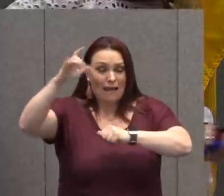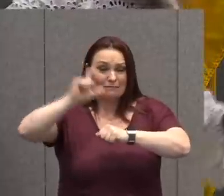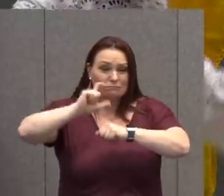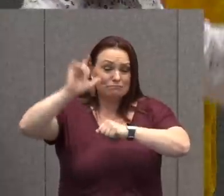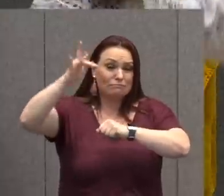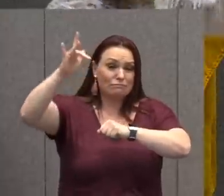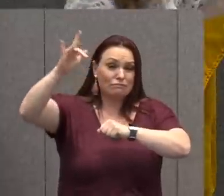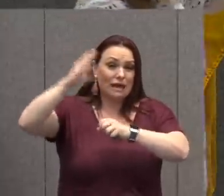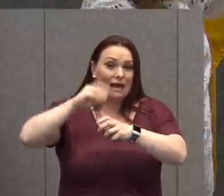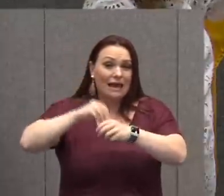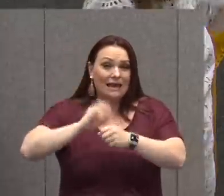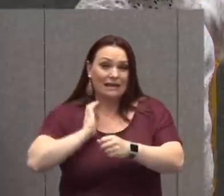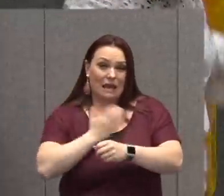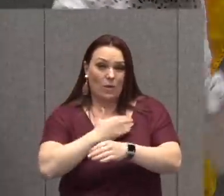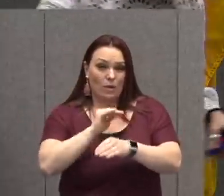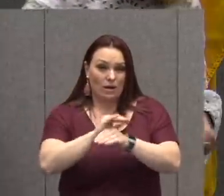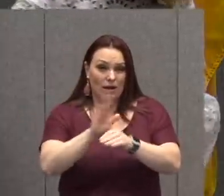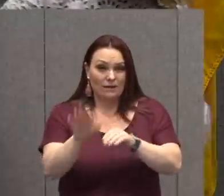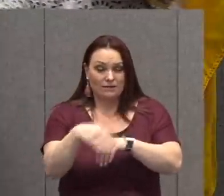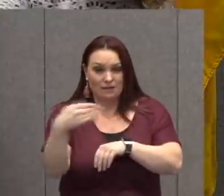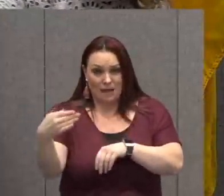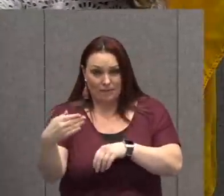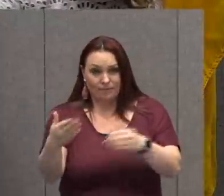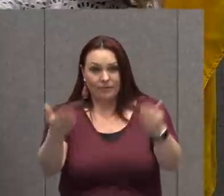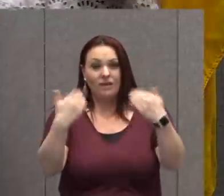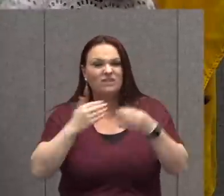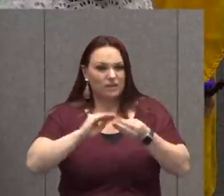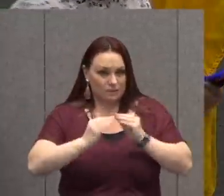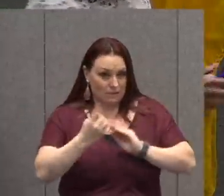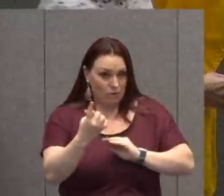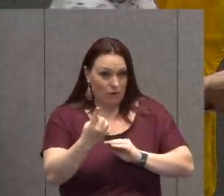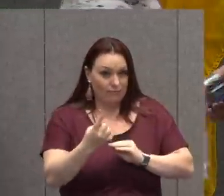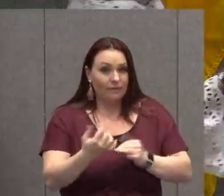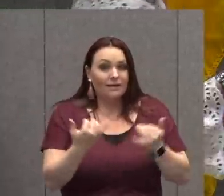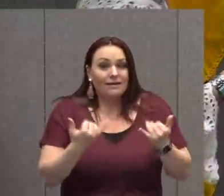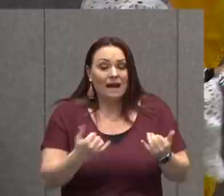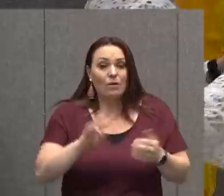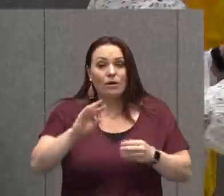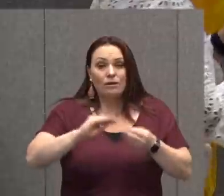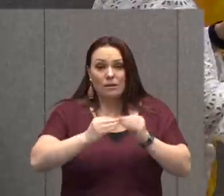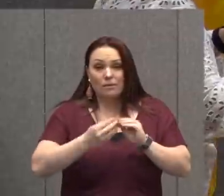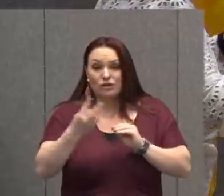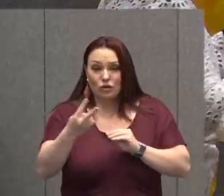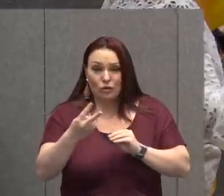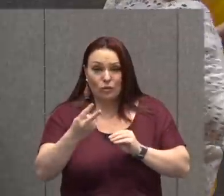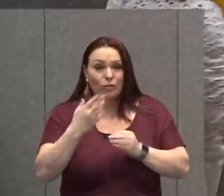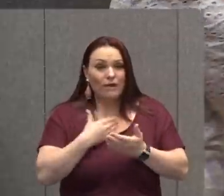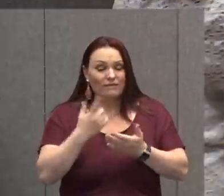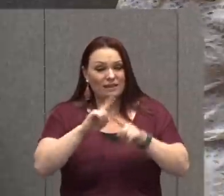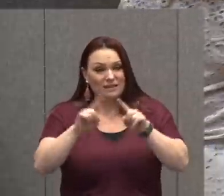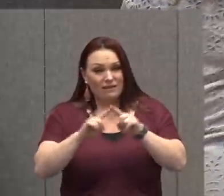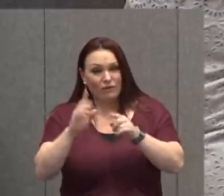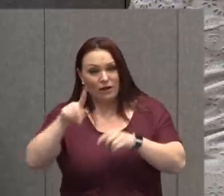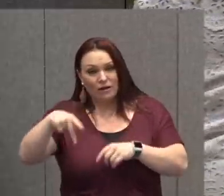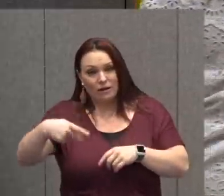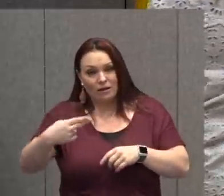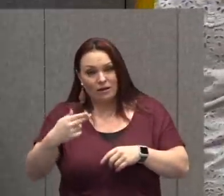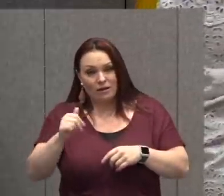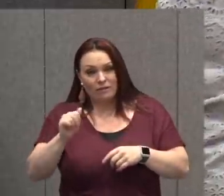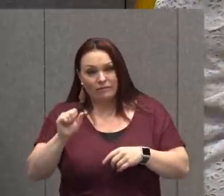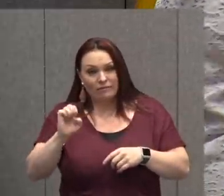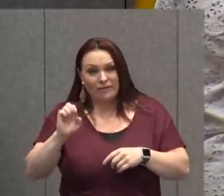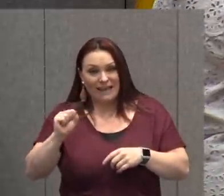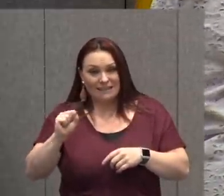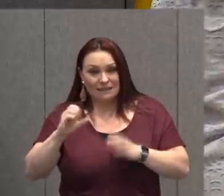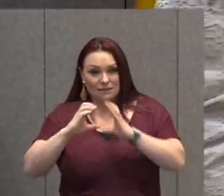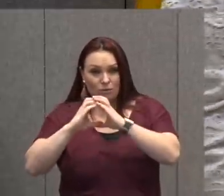well, number one, we use that as our number one. Then number two was the phases of the moon. Let's see if we remembered that. So this next sentence